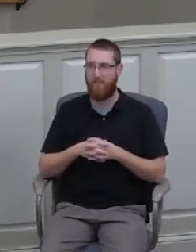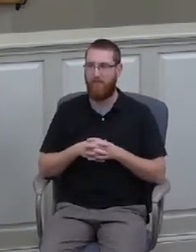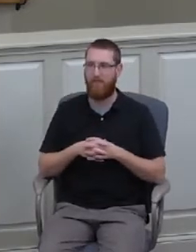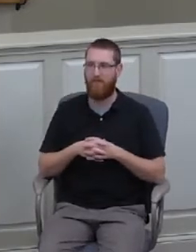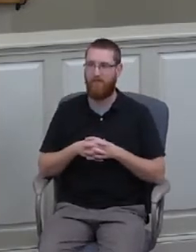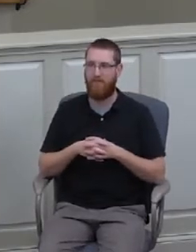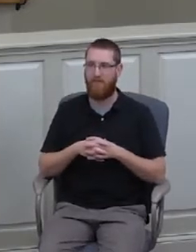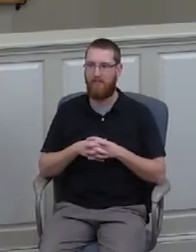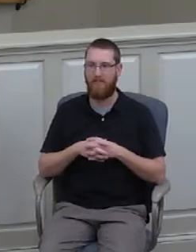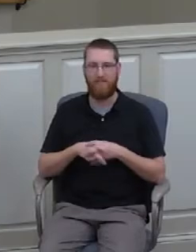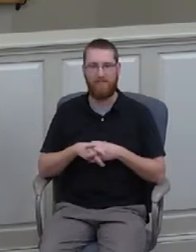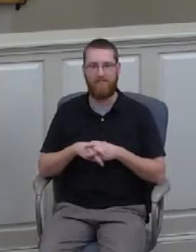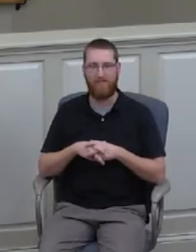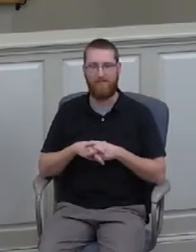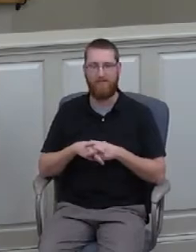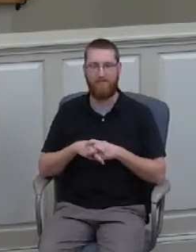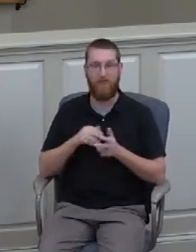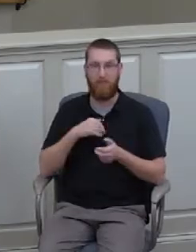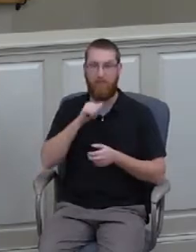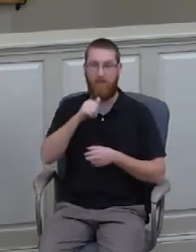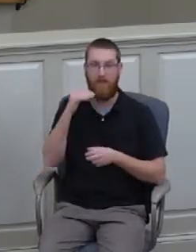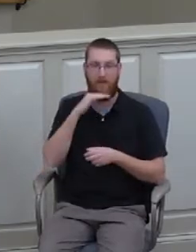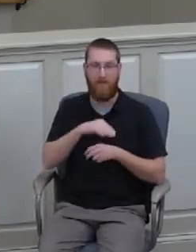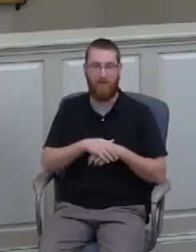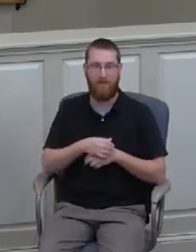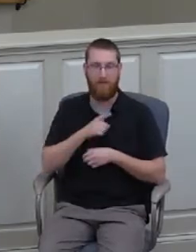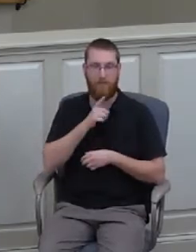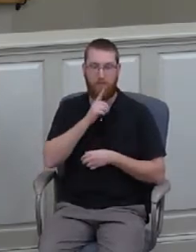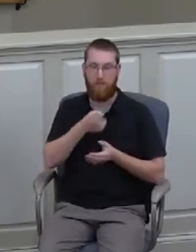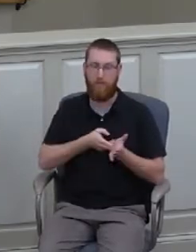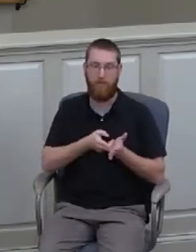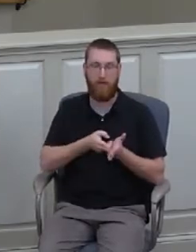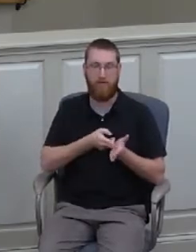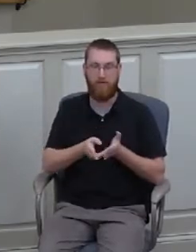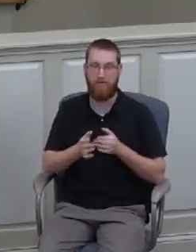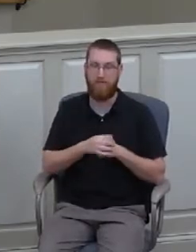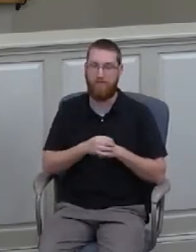I'm not lying. It's the truth. That's good. More than one.